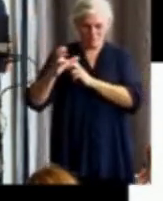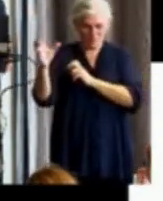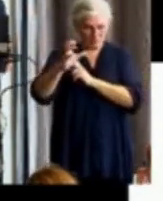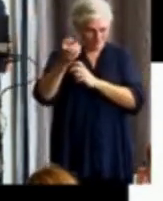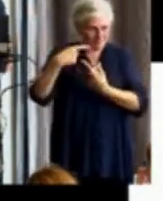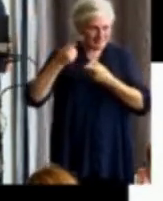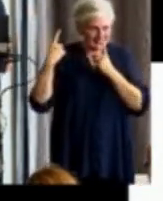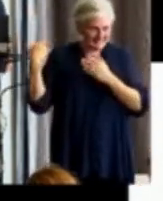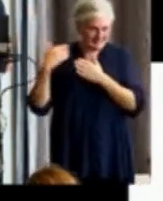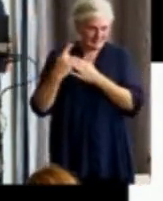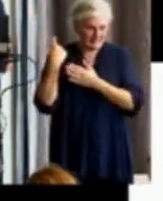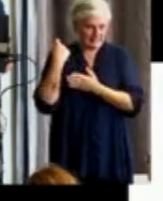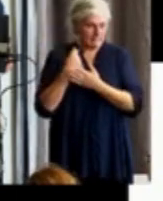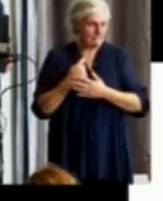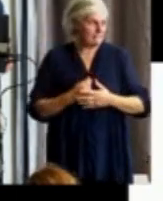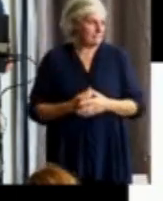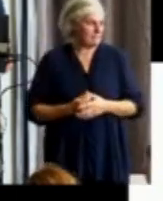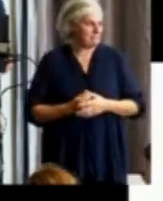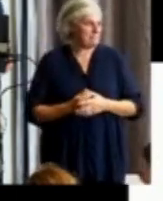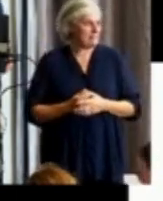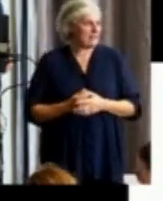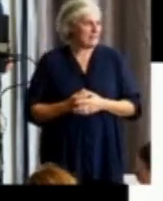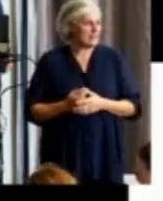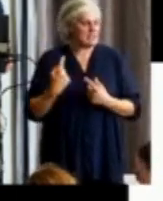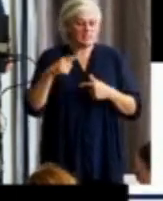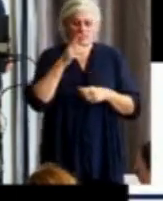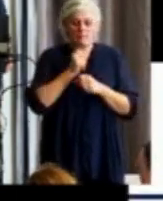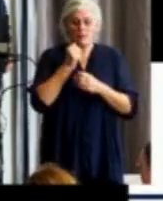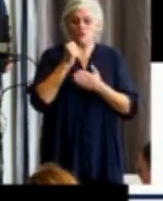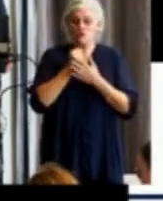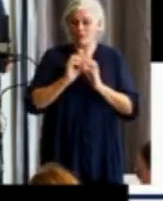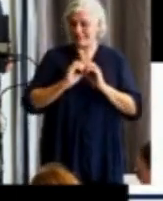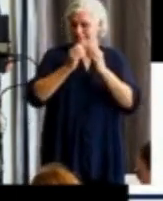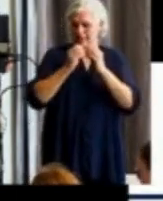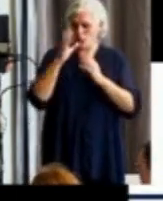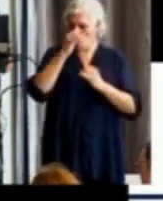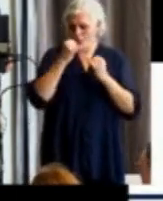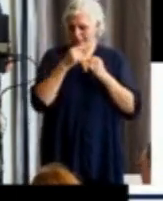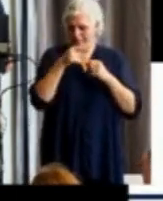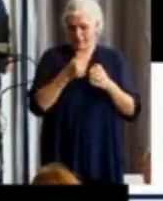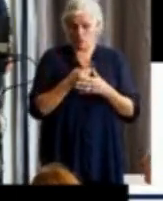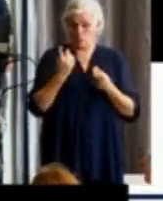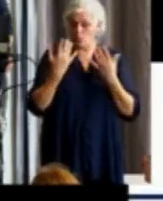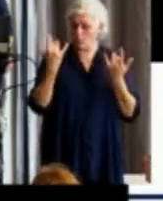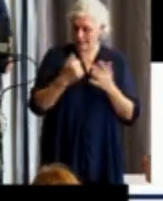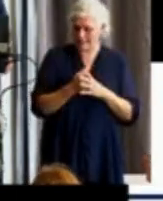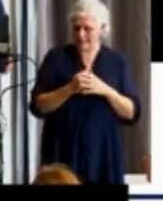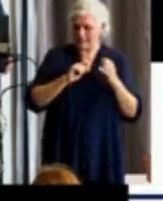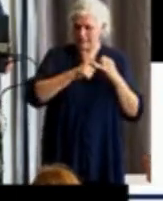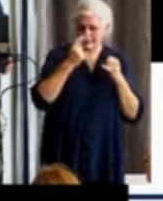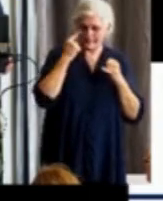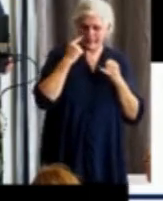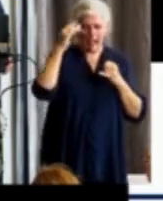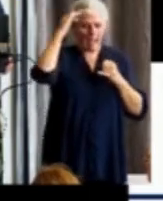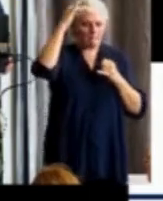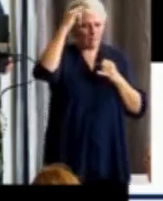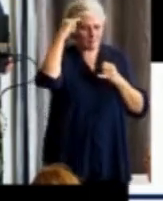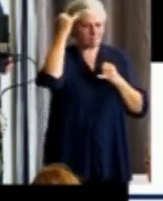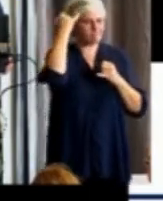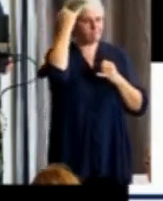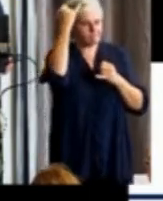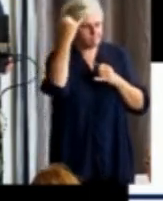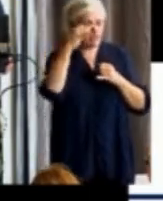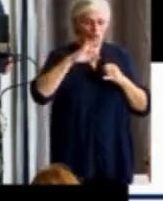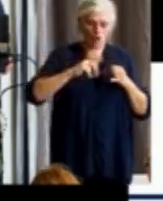that we were carrying out then. So let's talk about study design. What we are doing essentially is testing the hypothesis that the